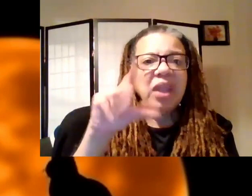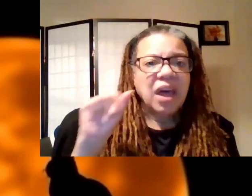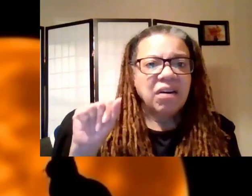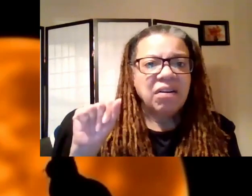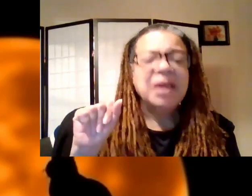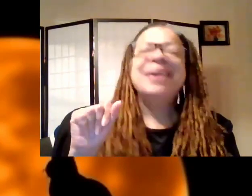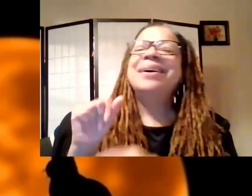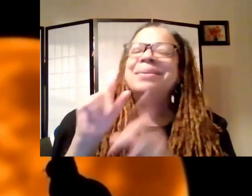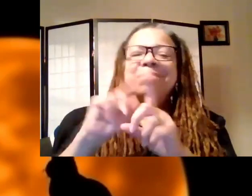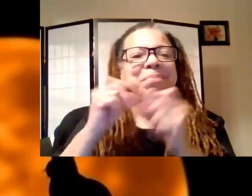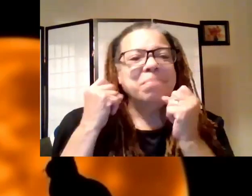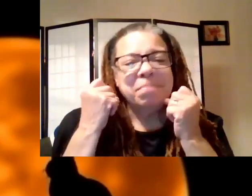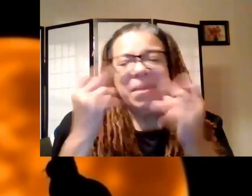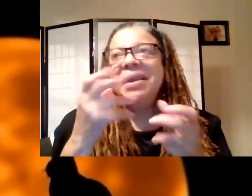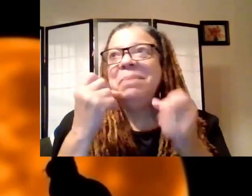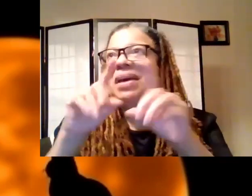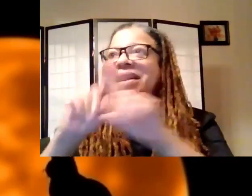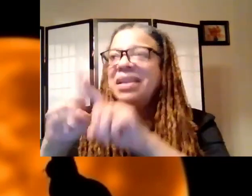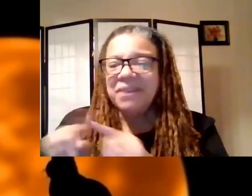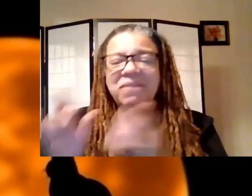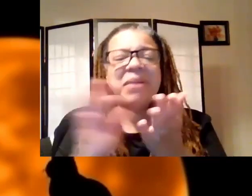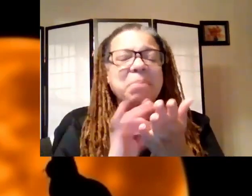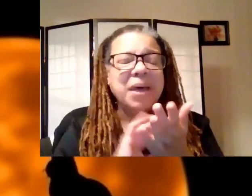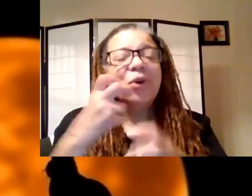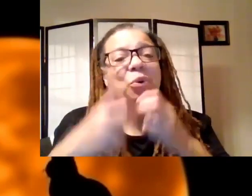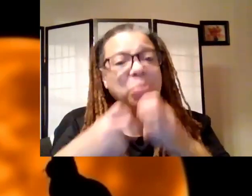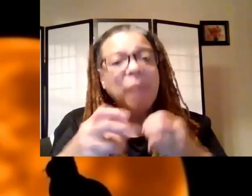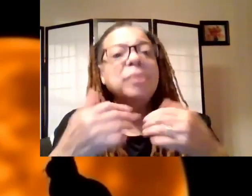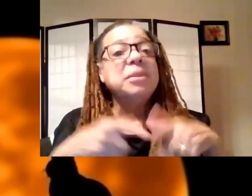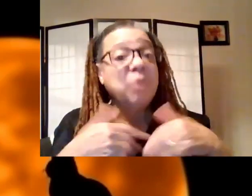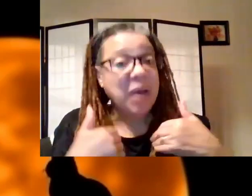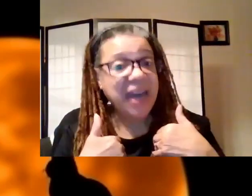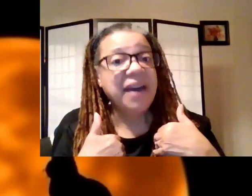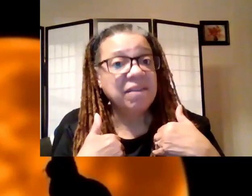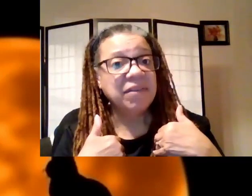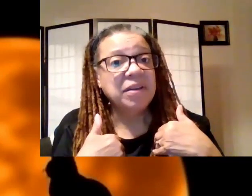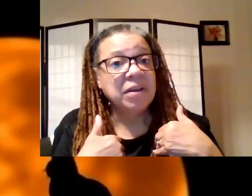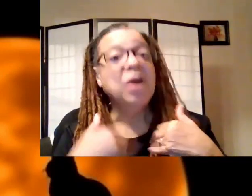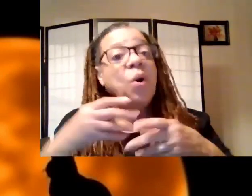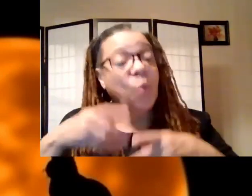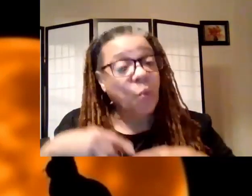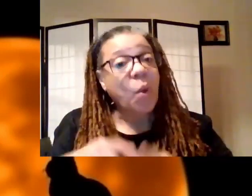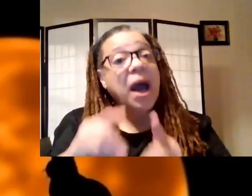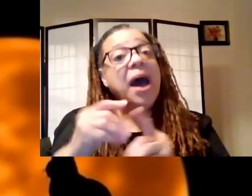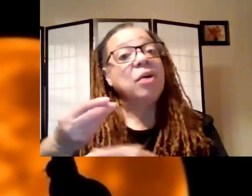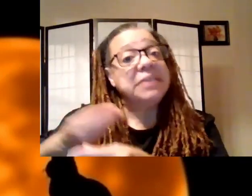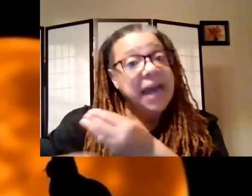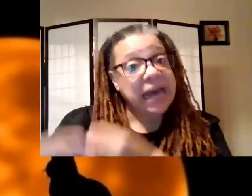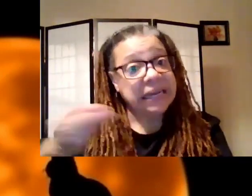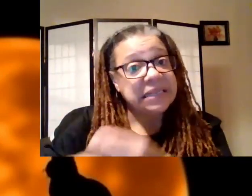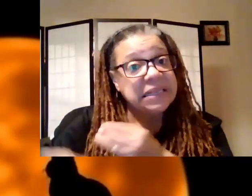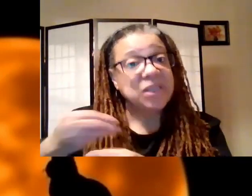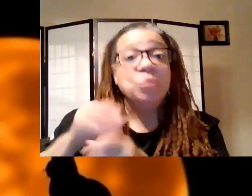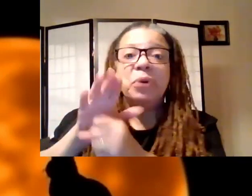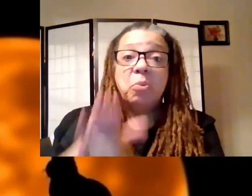medical conditions that are affected while you're being treated. as you're being treated, you're putting some pressure on